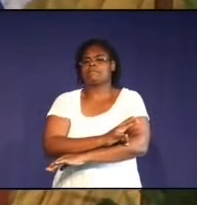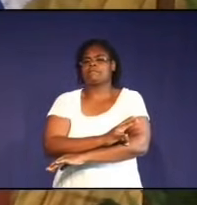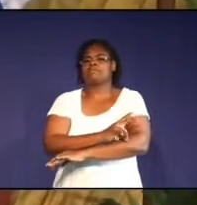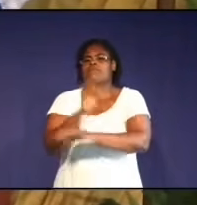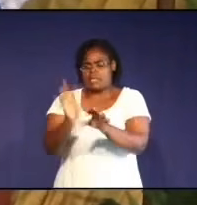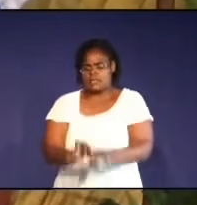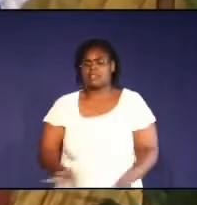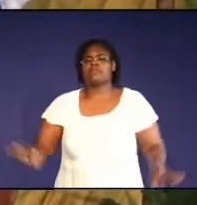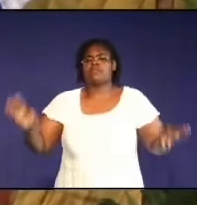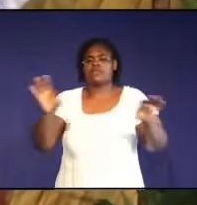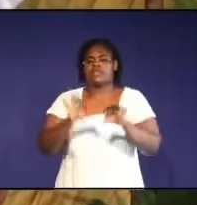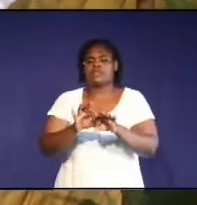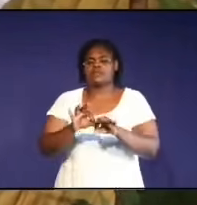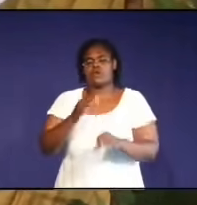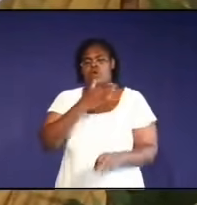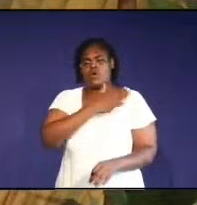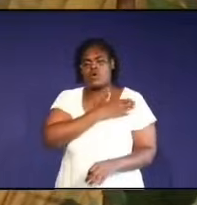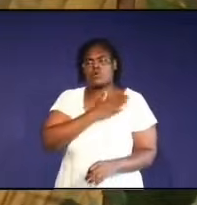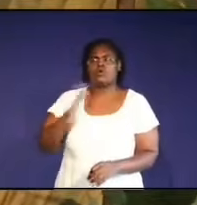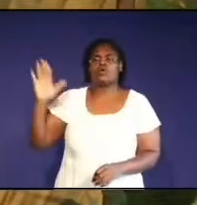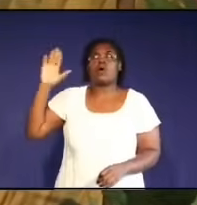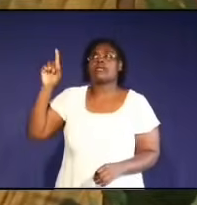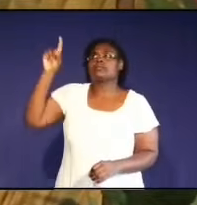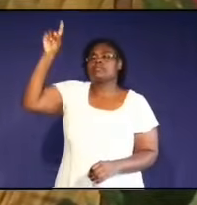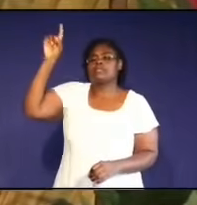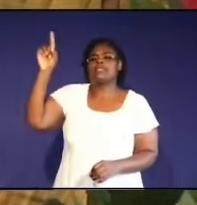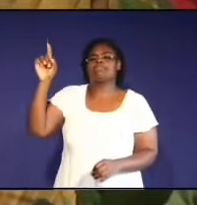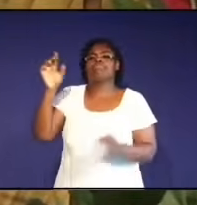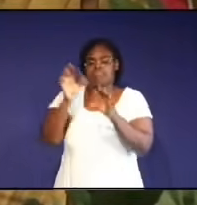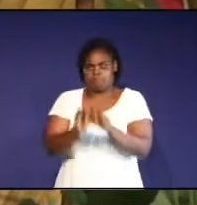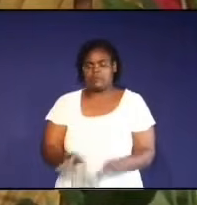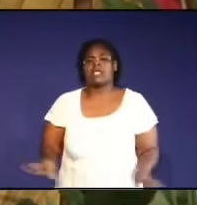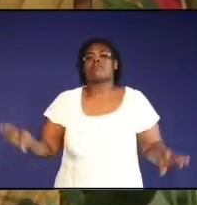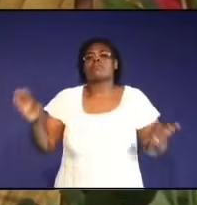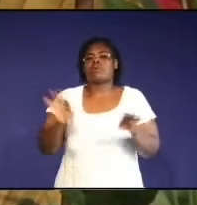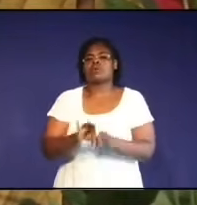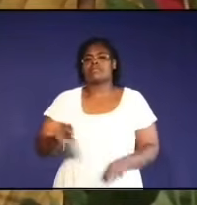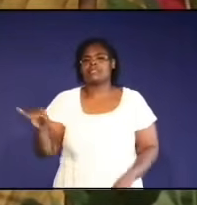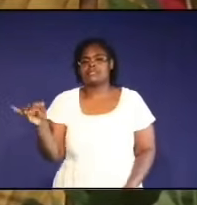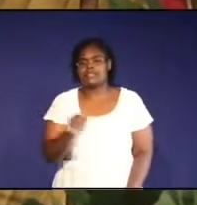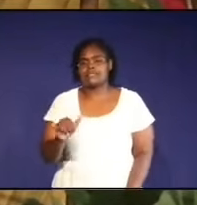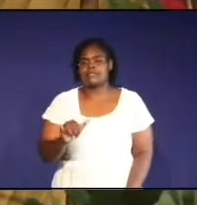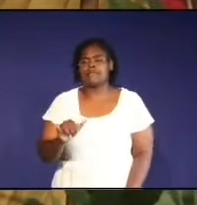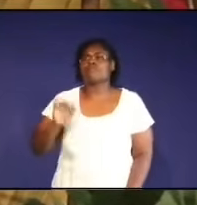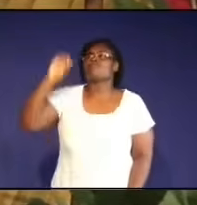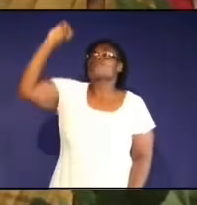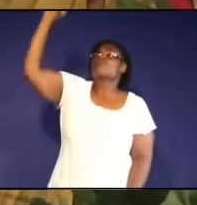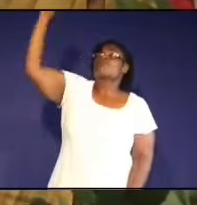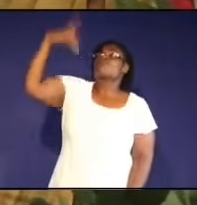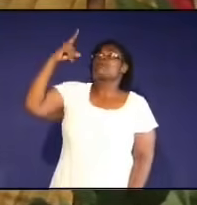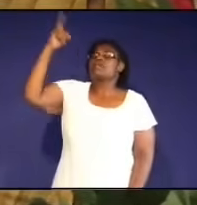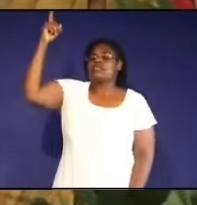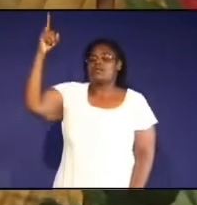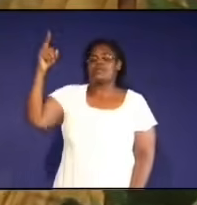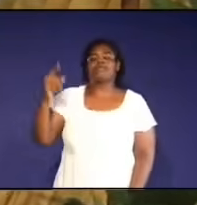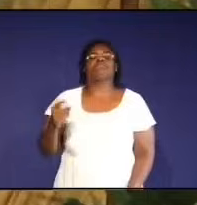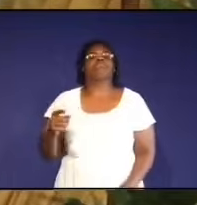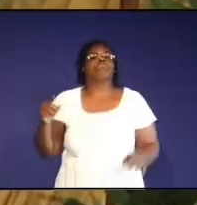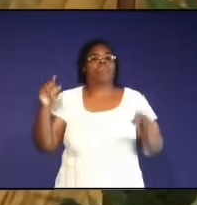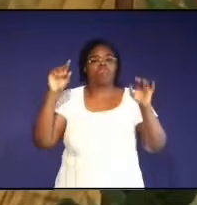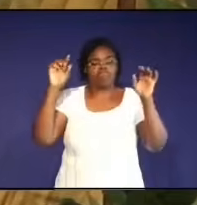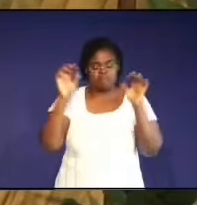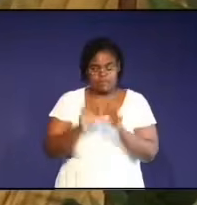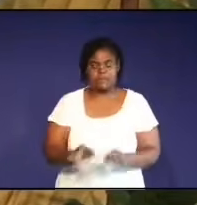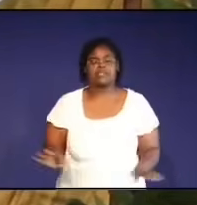to Jesus Christ matters. The grace of God matters. Hurt not the